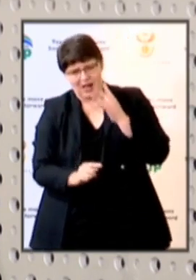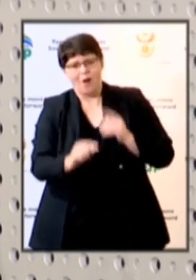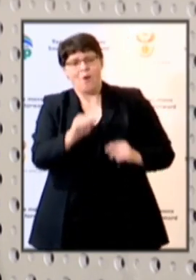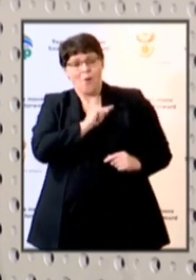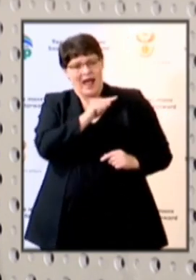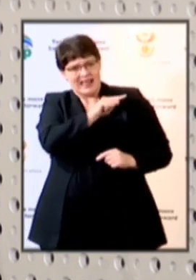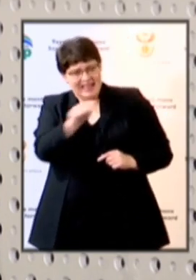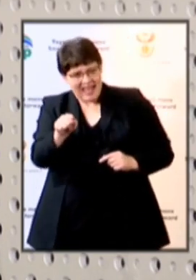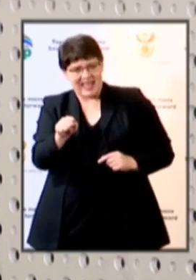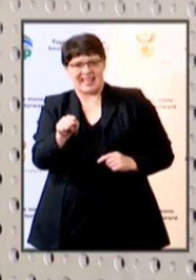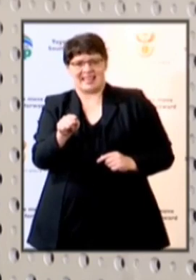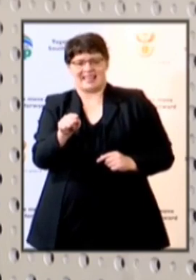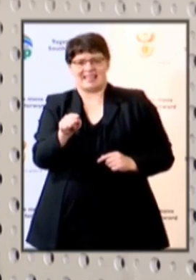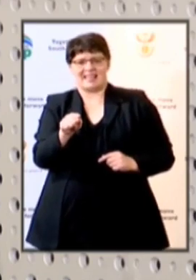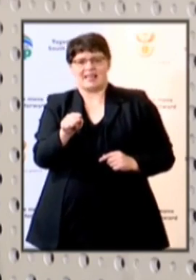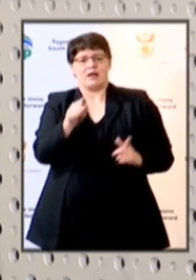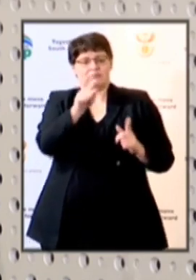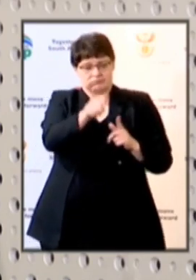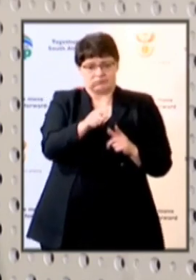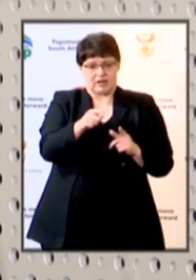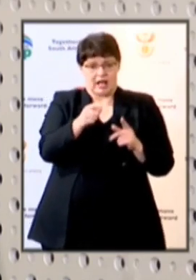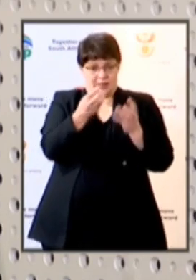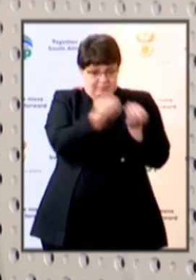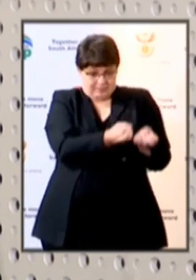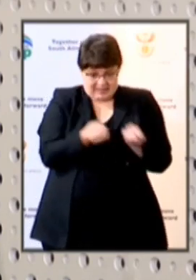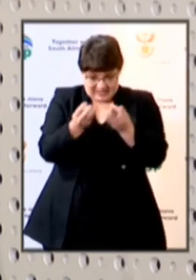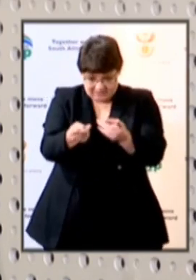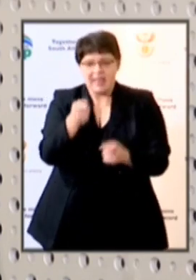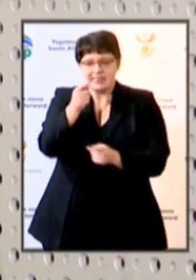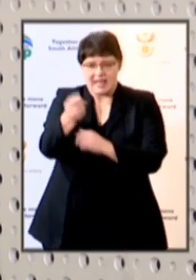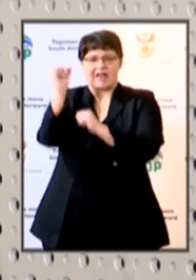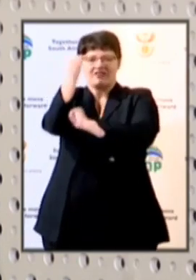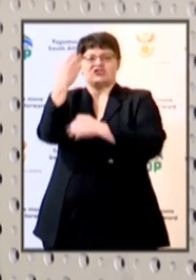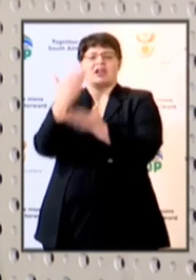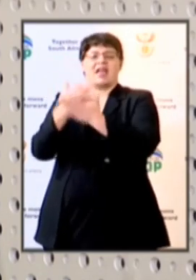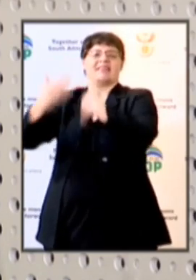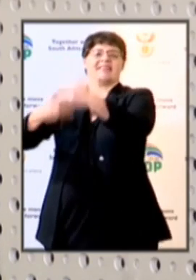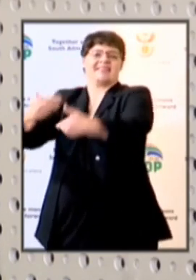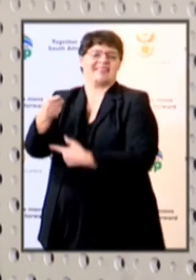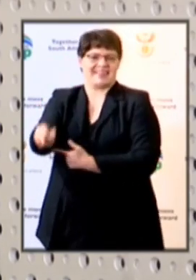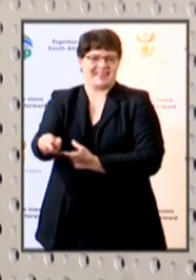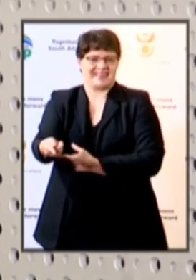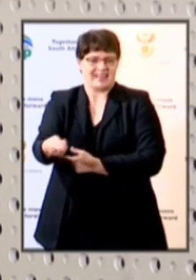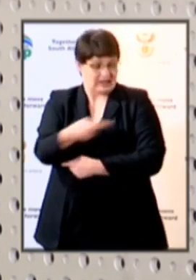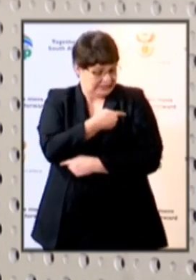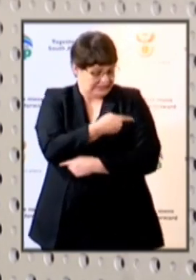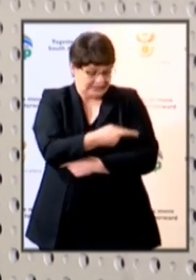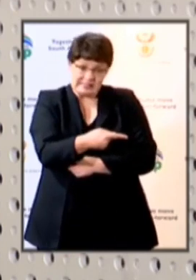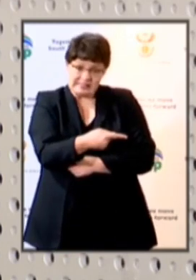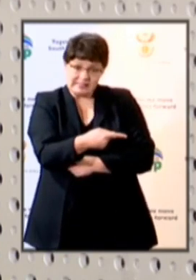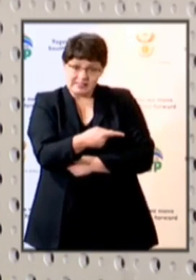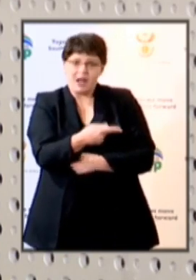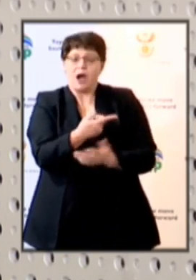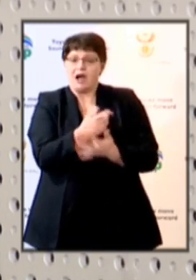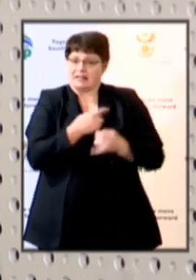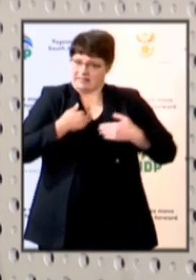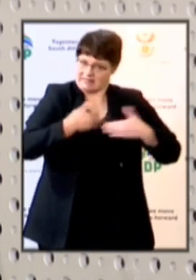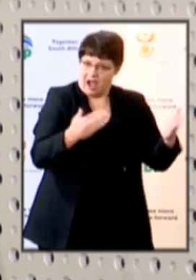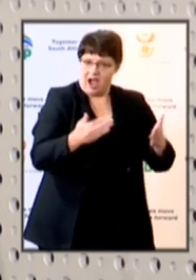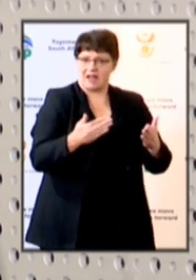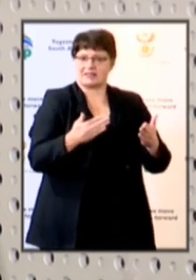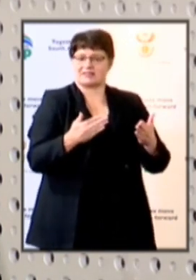provide the input into manufacturing and they are the start of most value chains in our